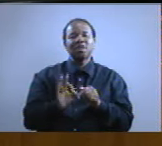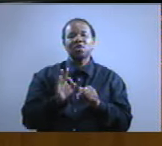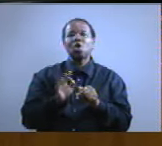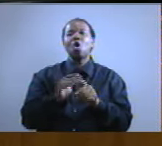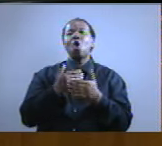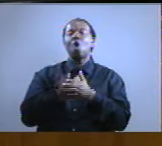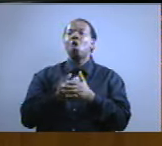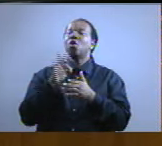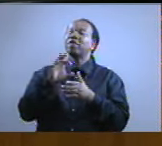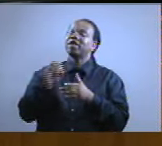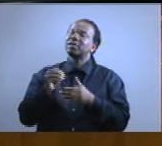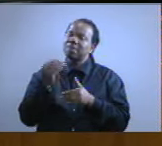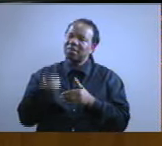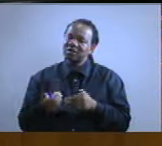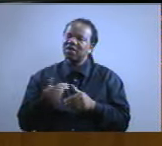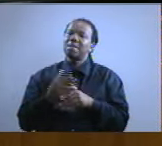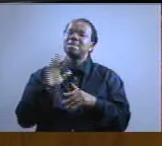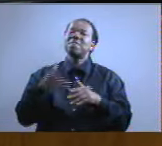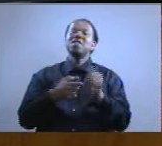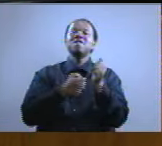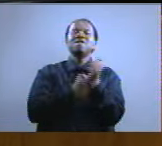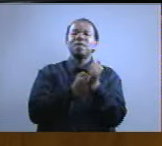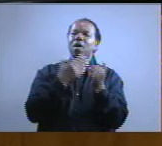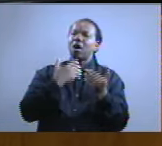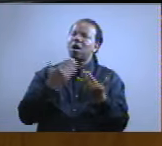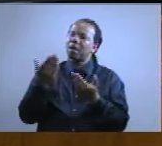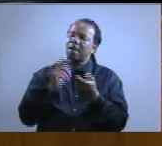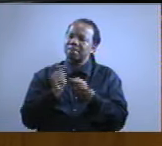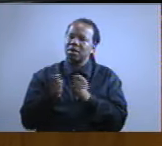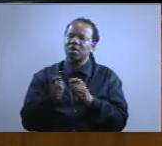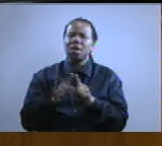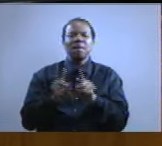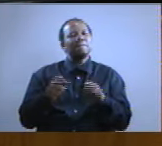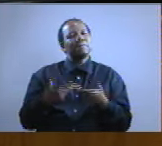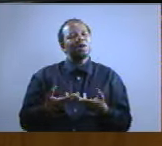black professionals. Now, instead of recognizing or addressing these problems,